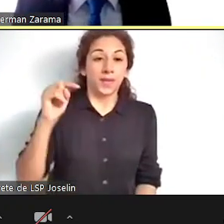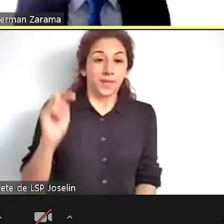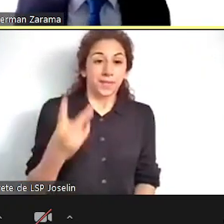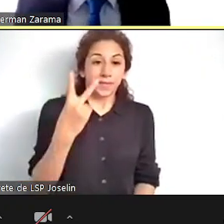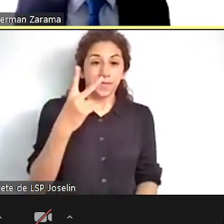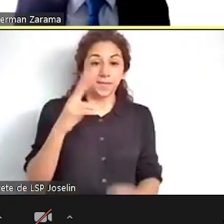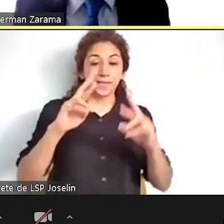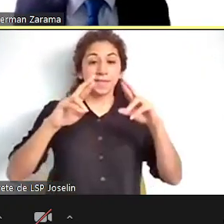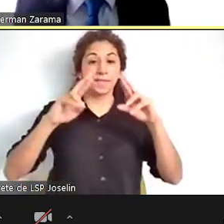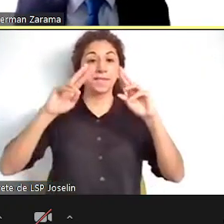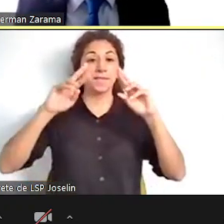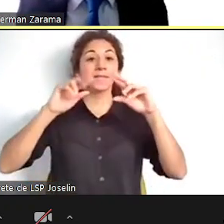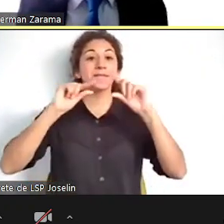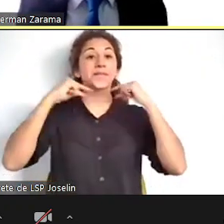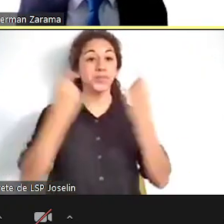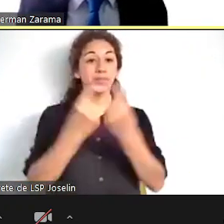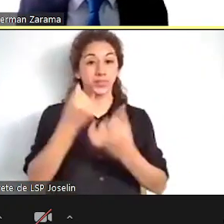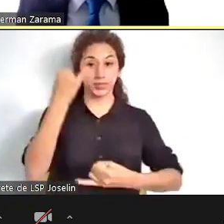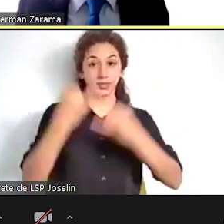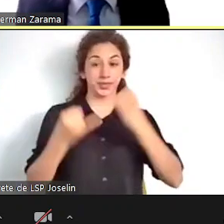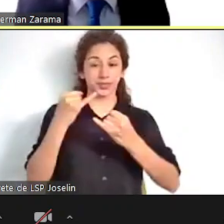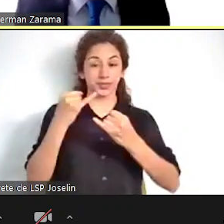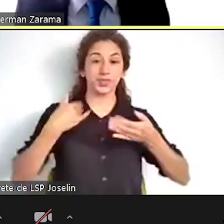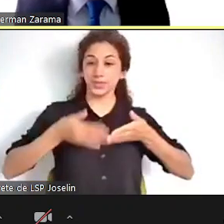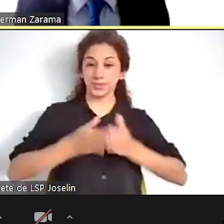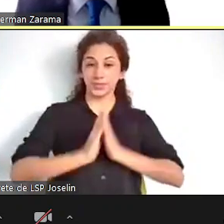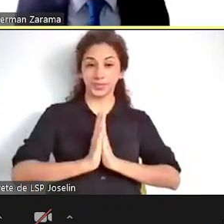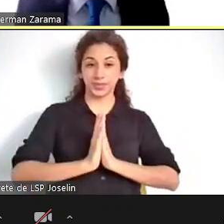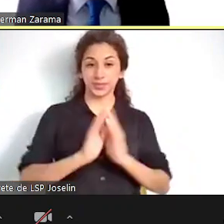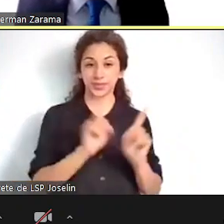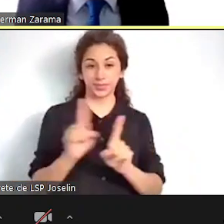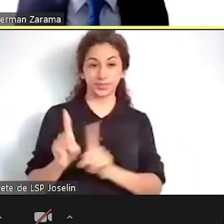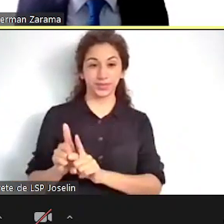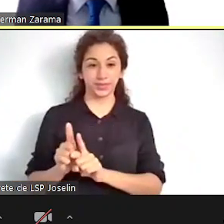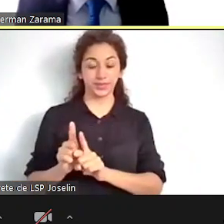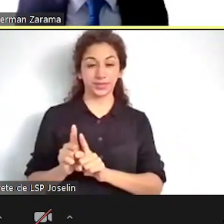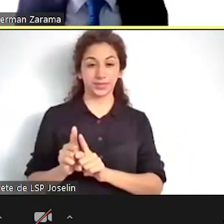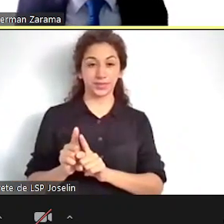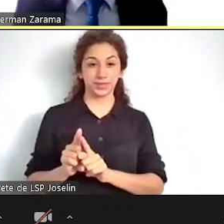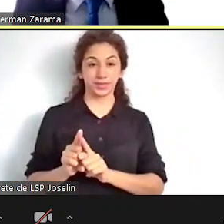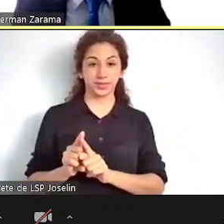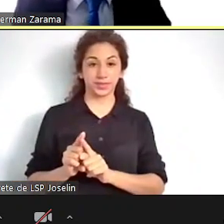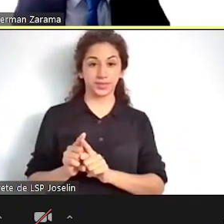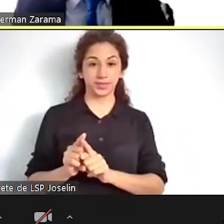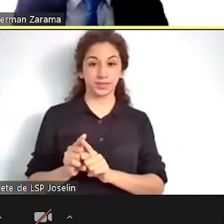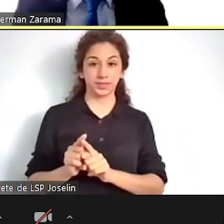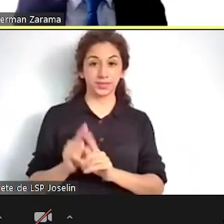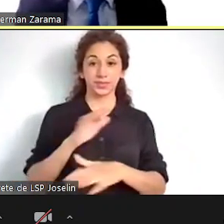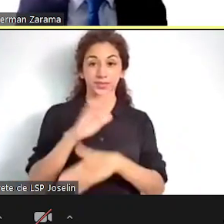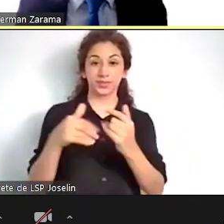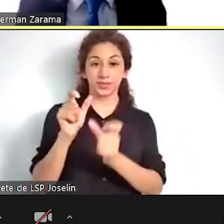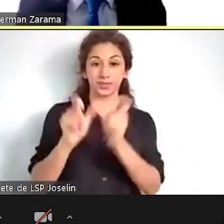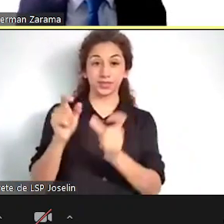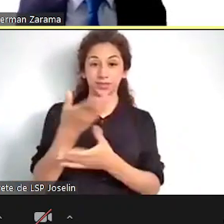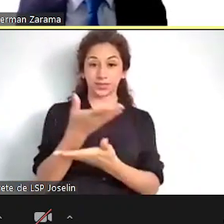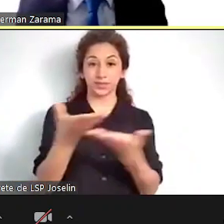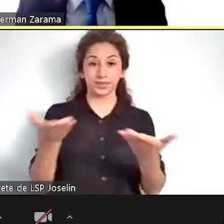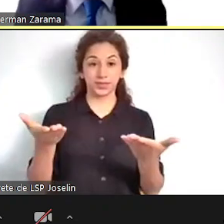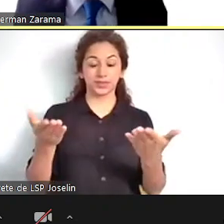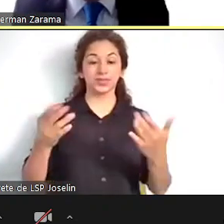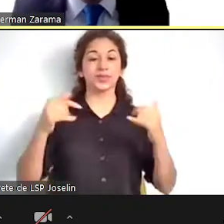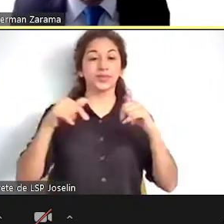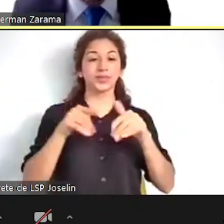gonna go now to the second uh and final round so i would also i want to ask our